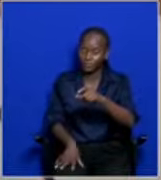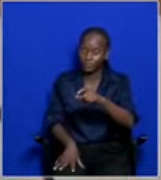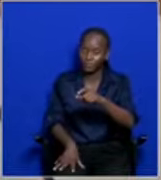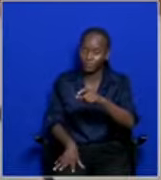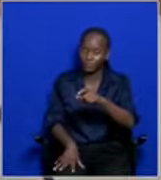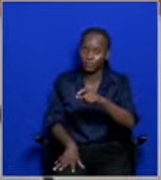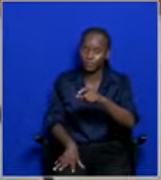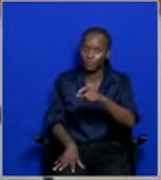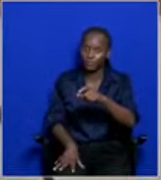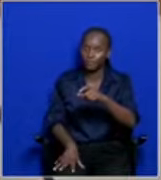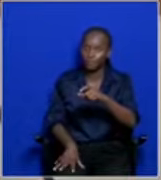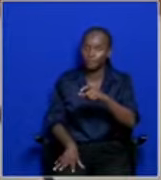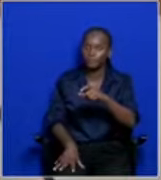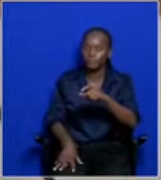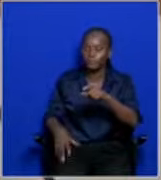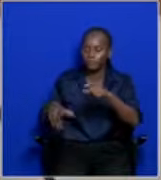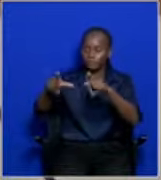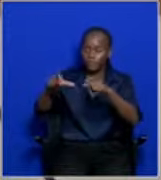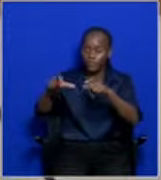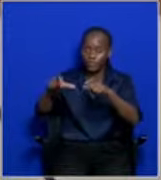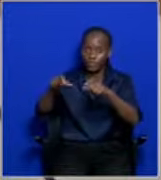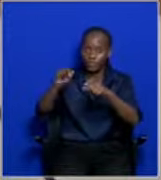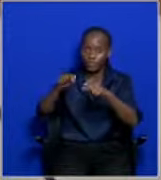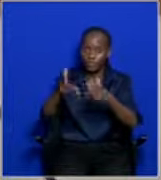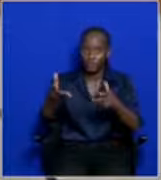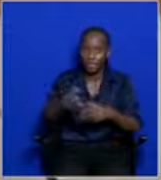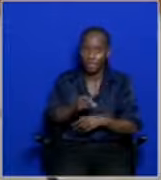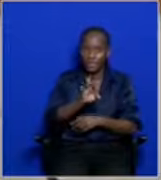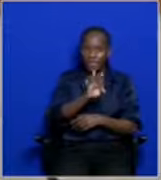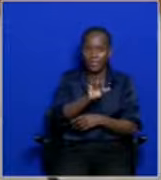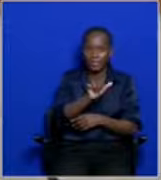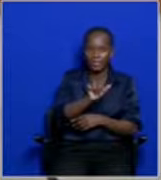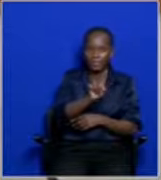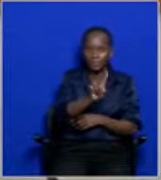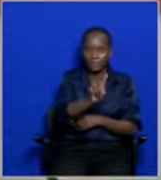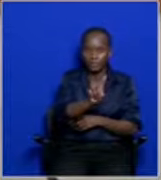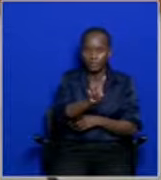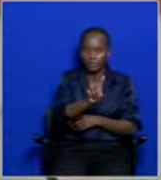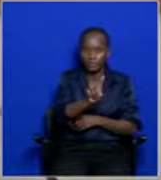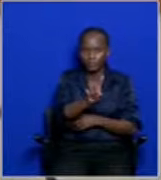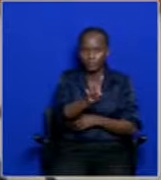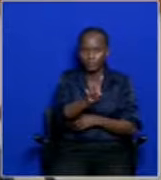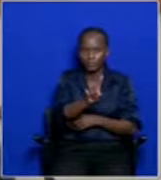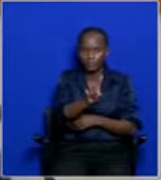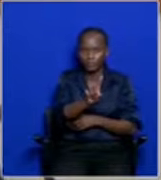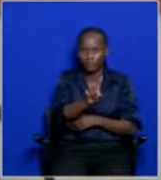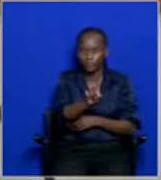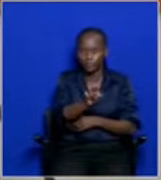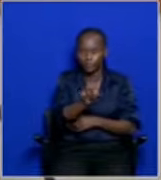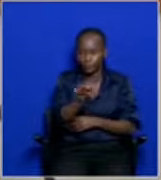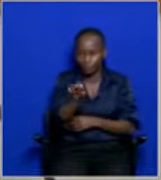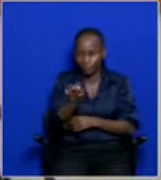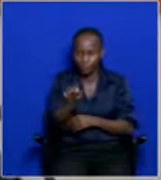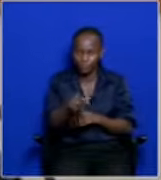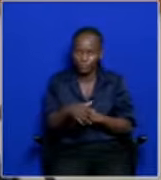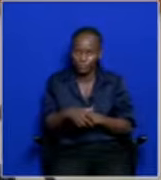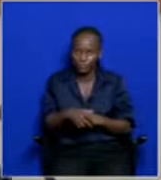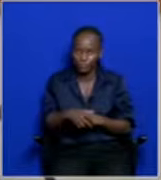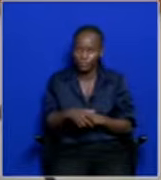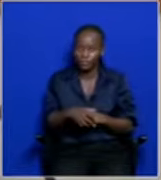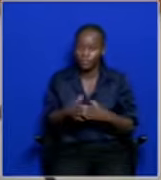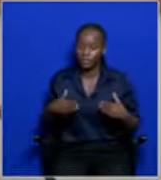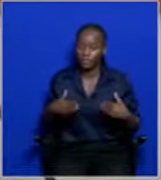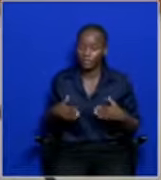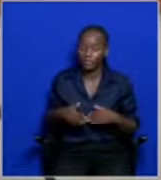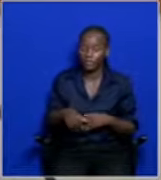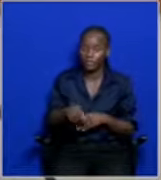361 is the page that is misfiled, because it's the start of that report. It starts at 362. Now,